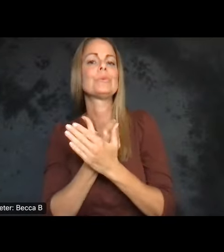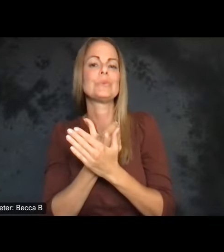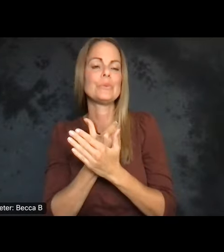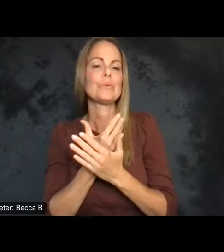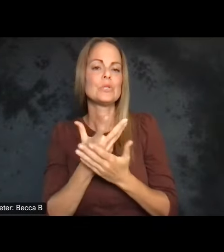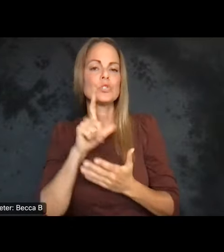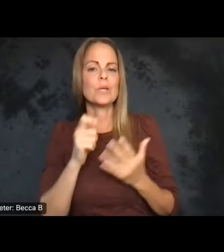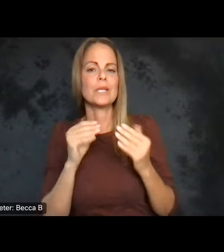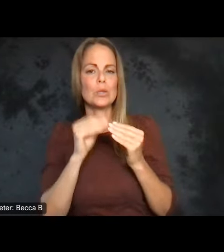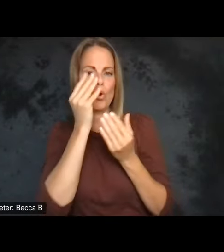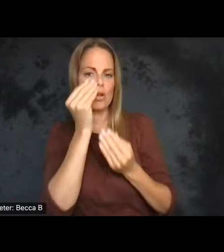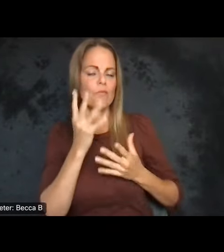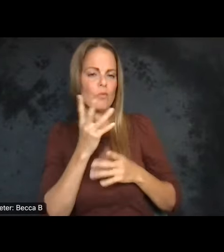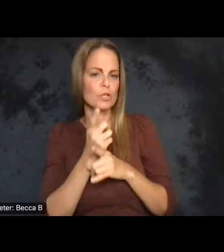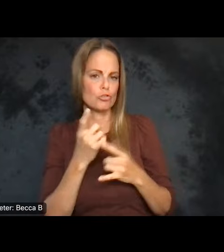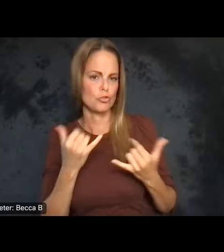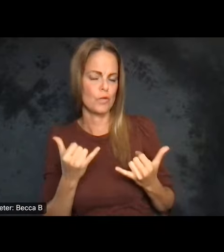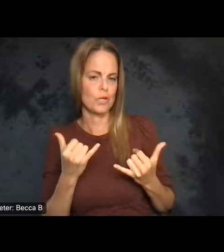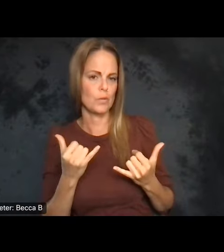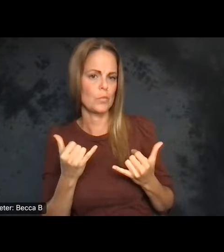So